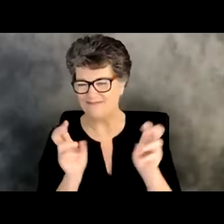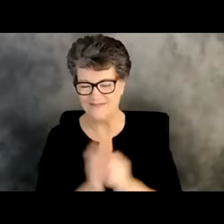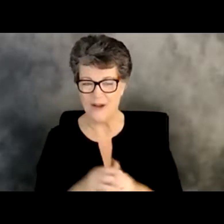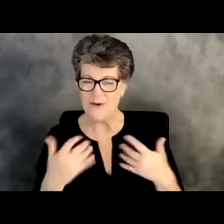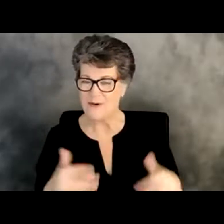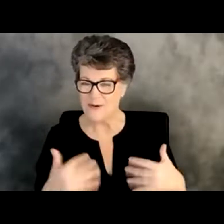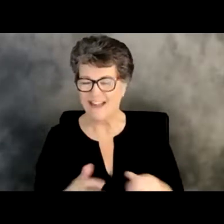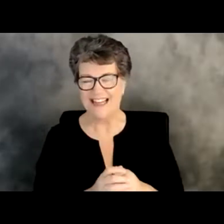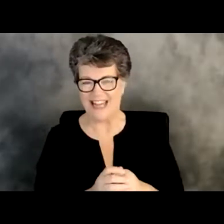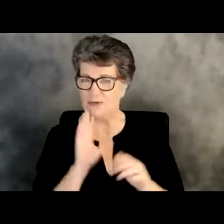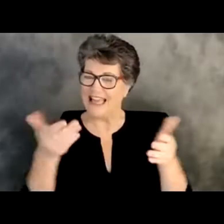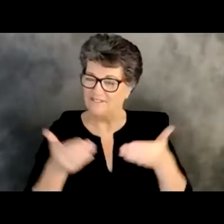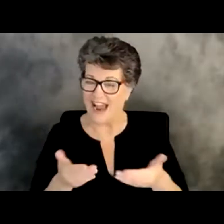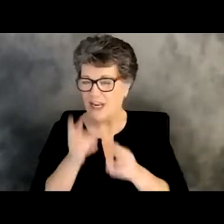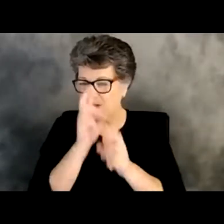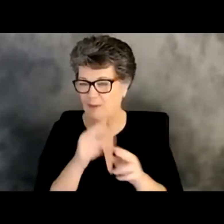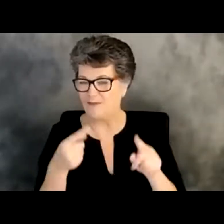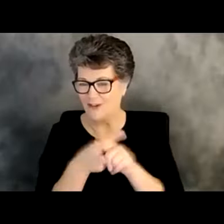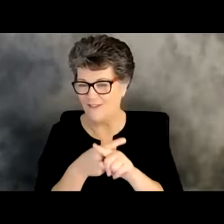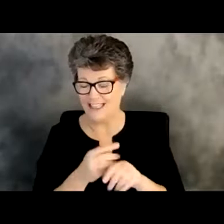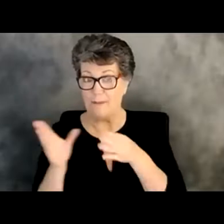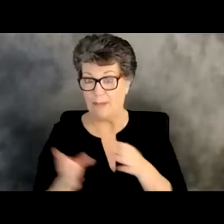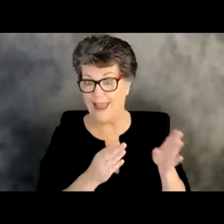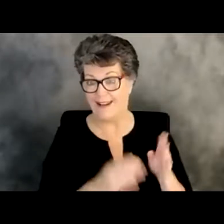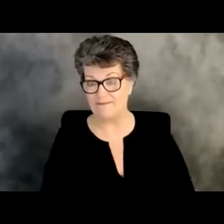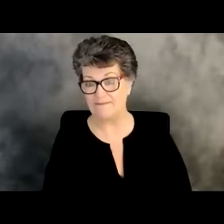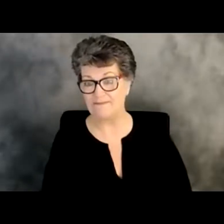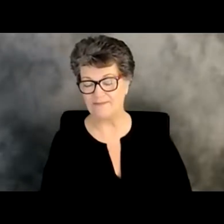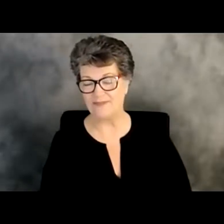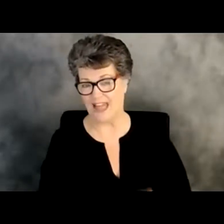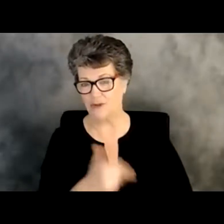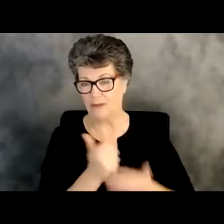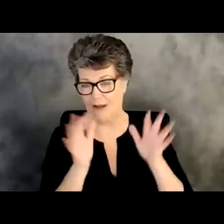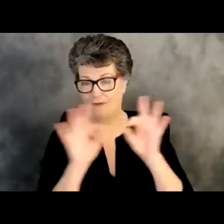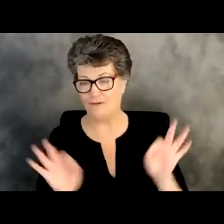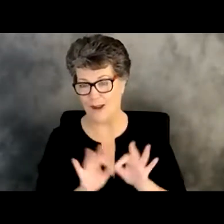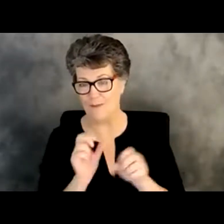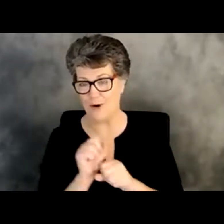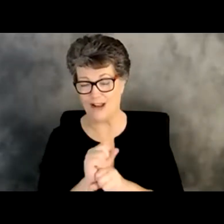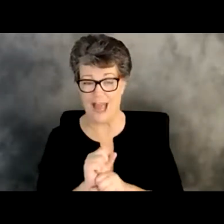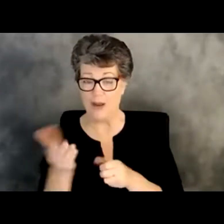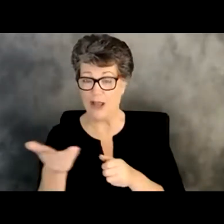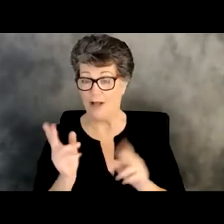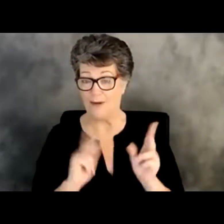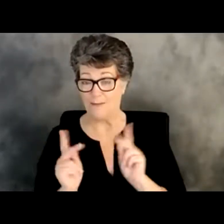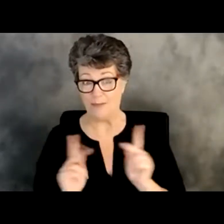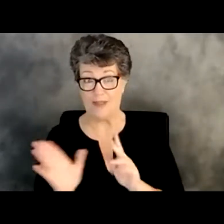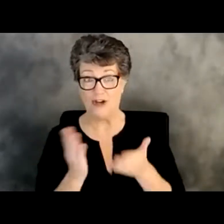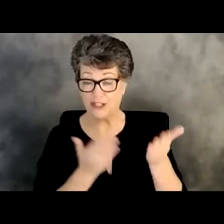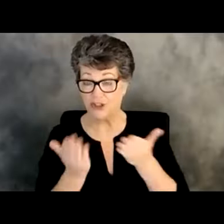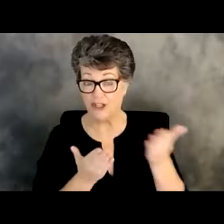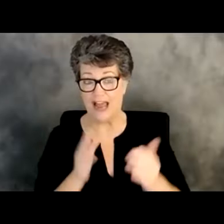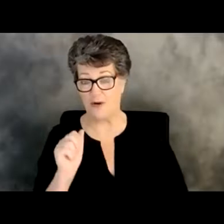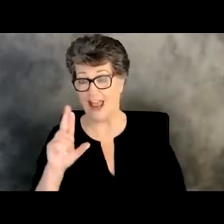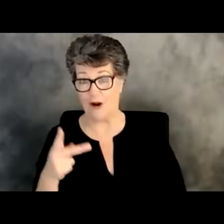and inviting that, planning for that. Is a really helpful frame, and we can welcome people's suggestions. If you've seen kind of, I know